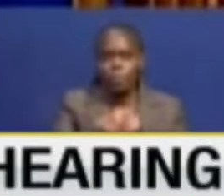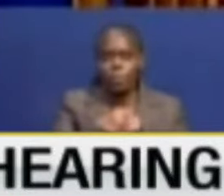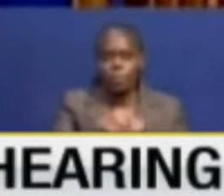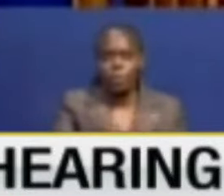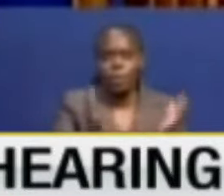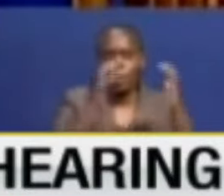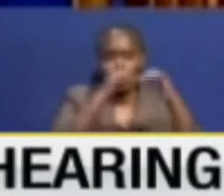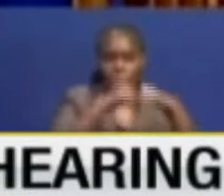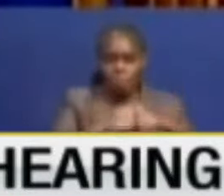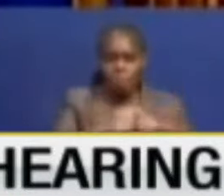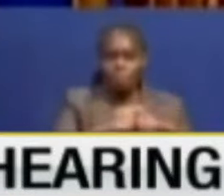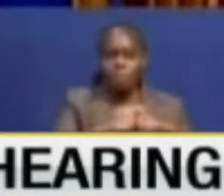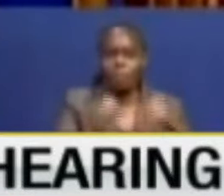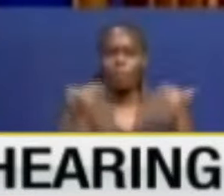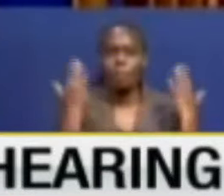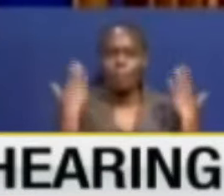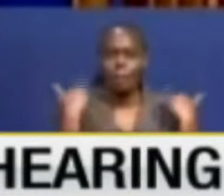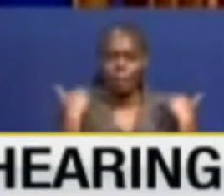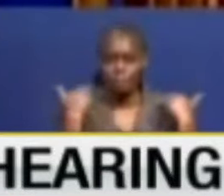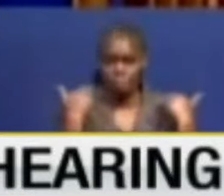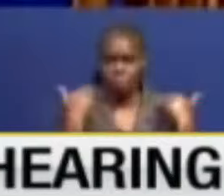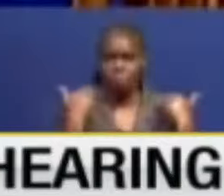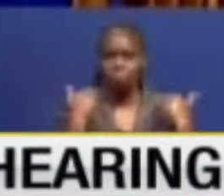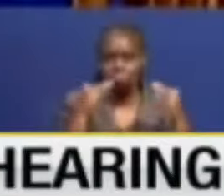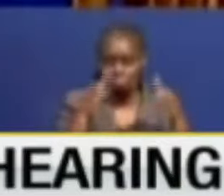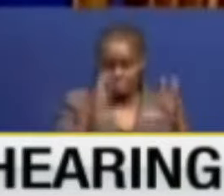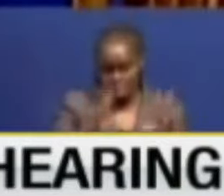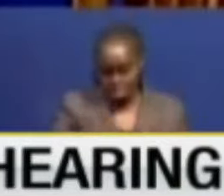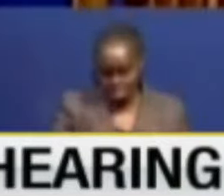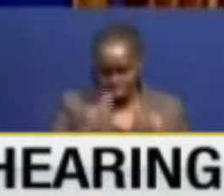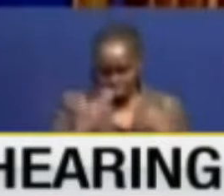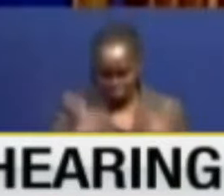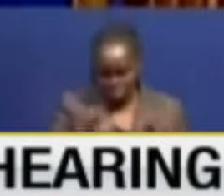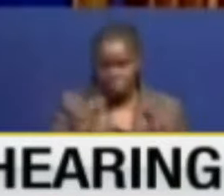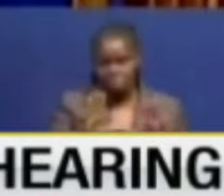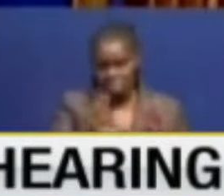the case of the county assembly is hereby granted.